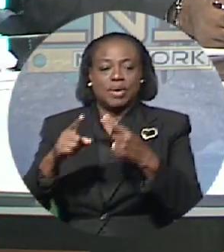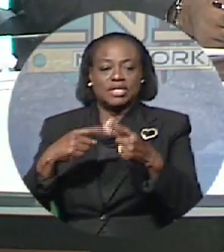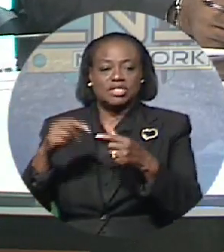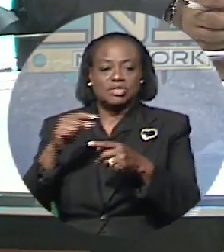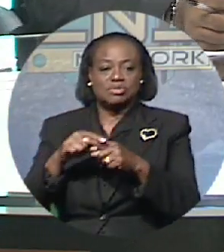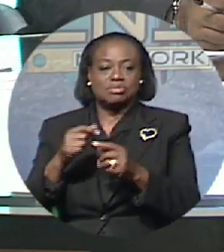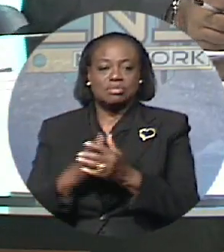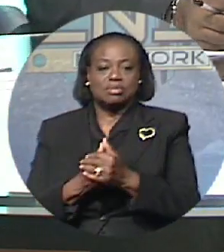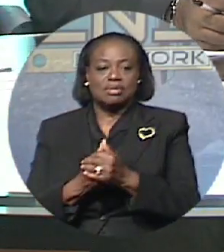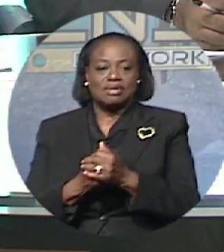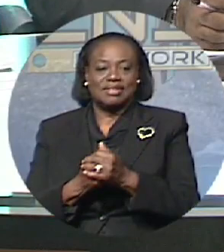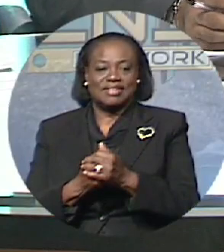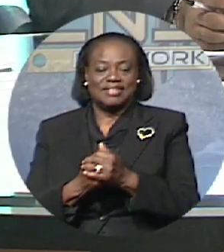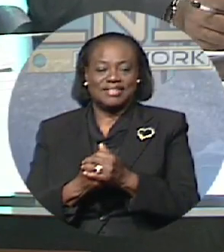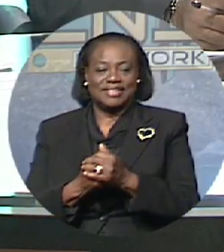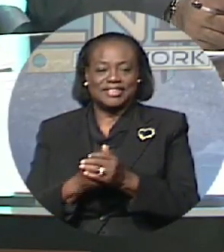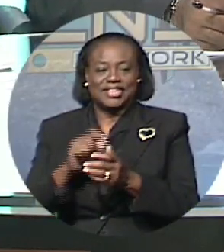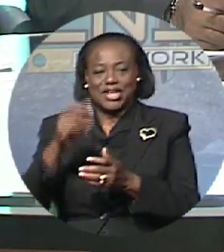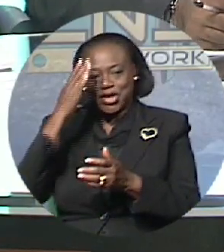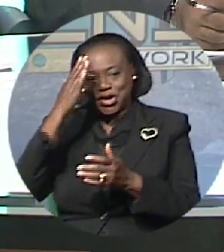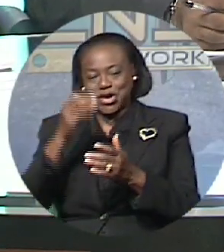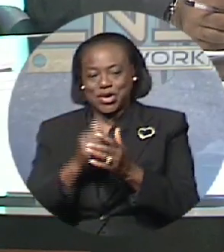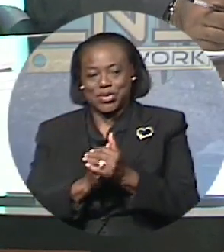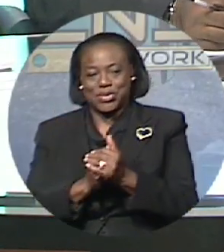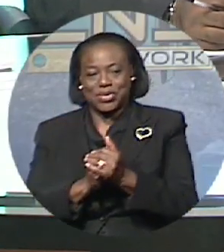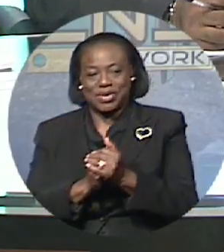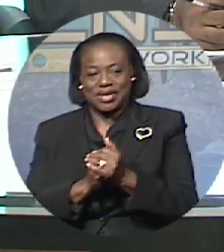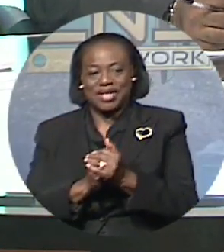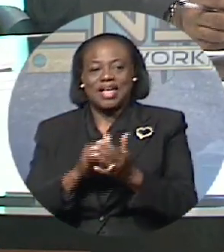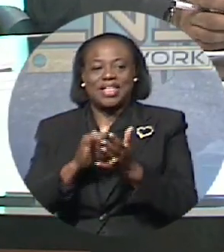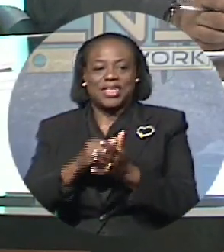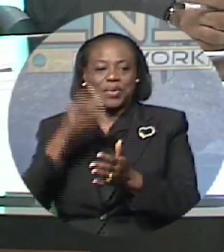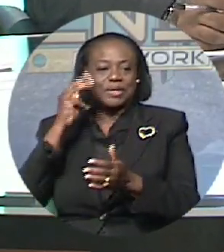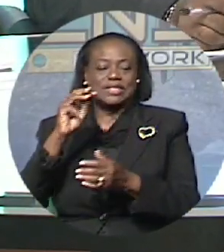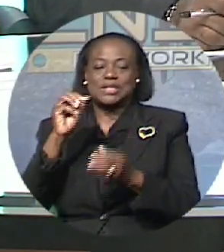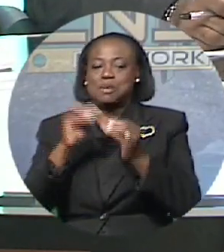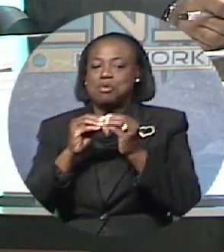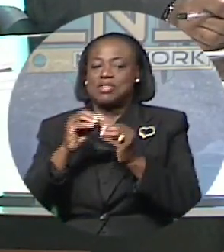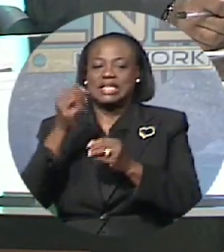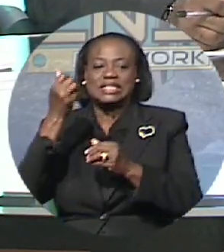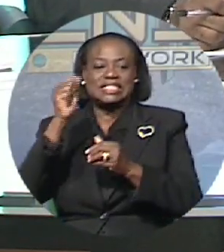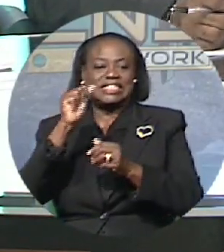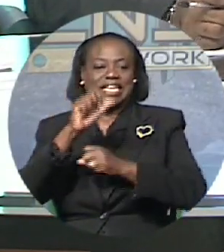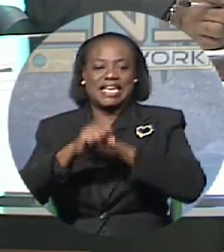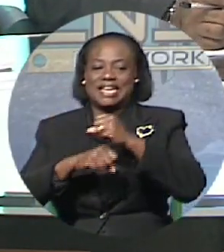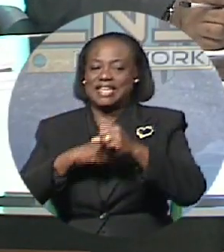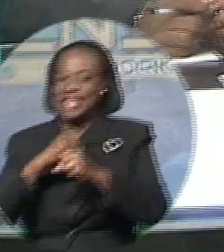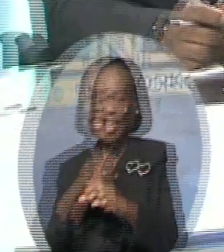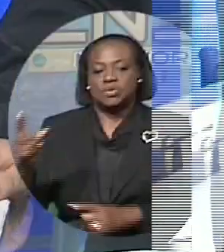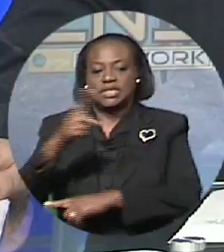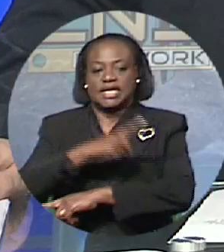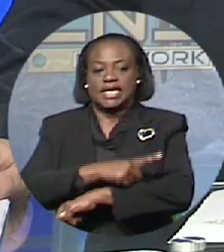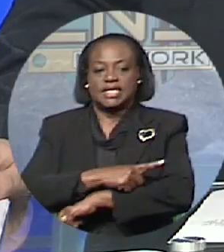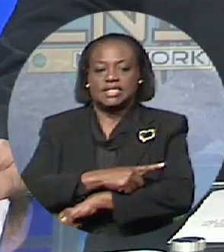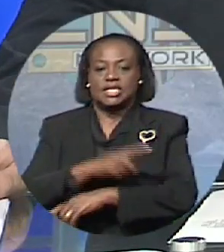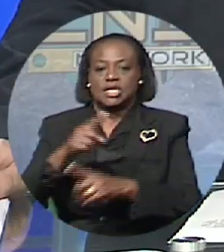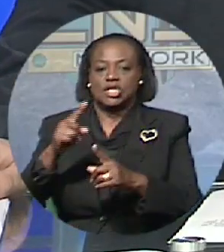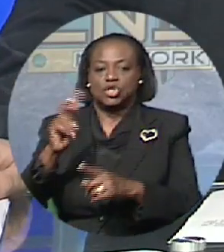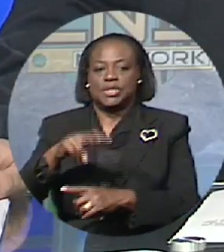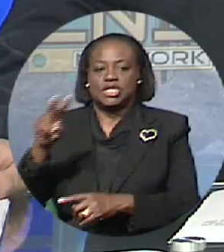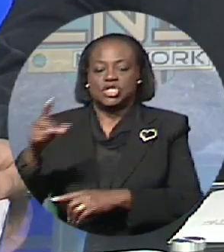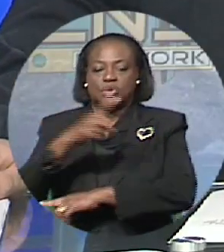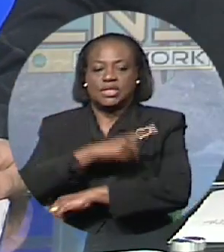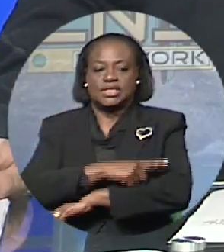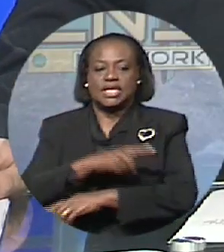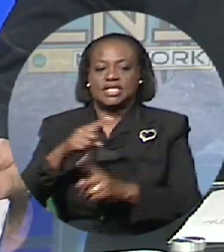know what school I went to, Chris. I think they're in what? That was more than a decade ago. It has nothing to do with me. Okay. Just 16th place, by the way.